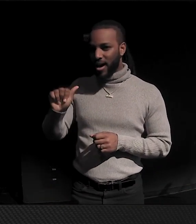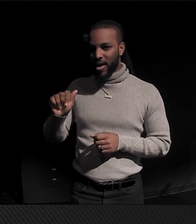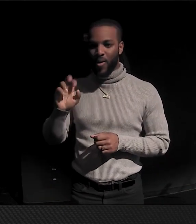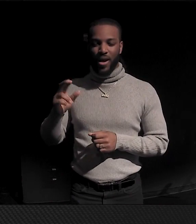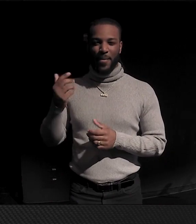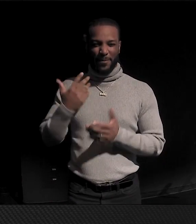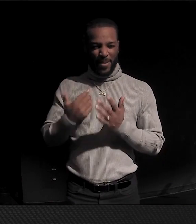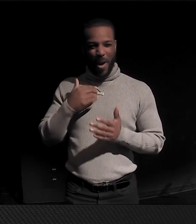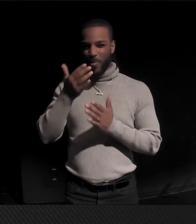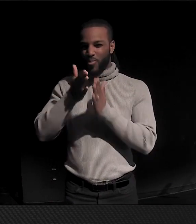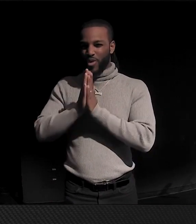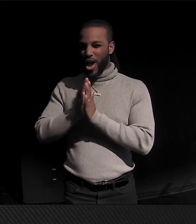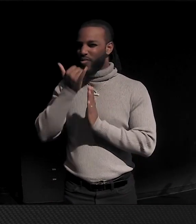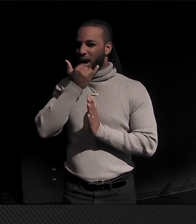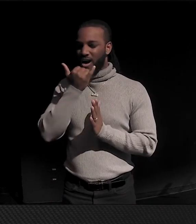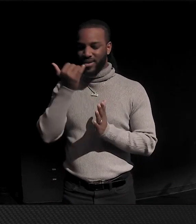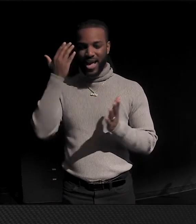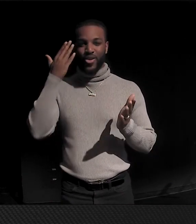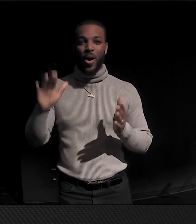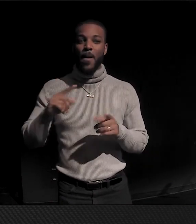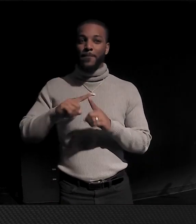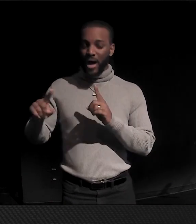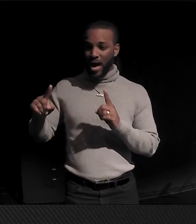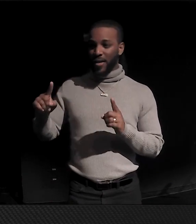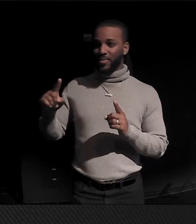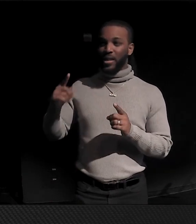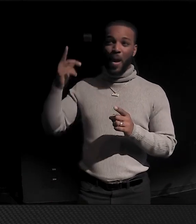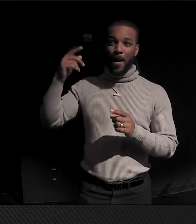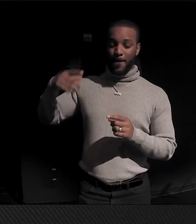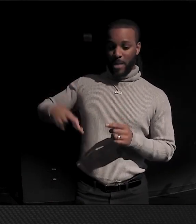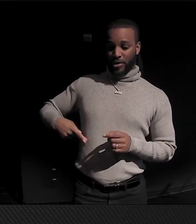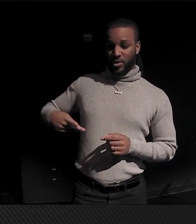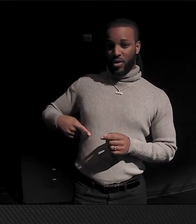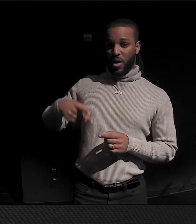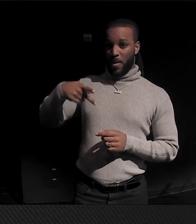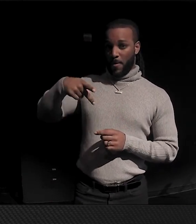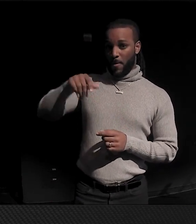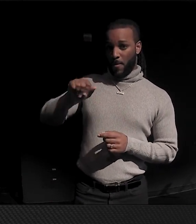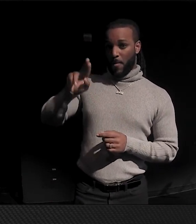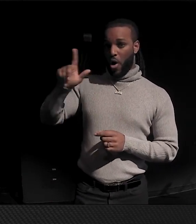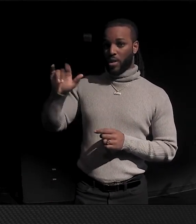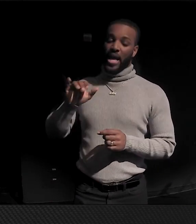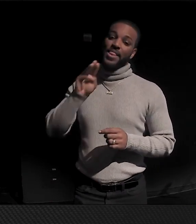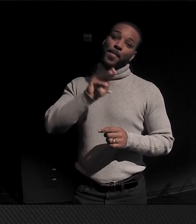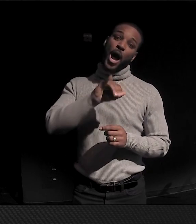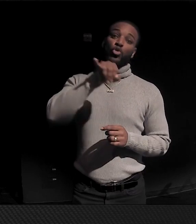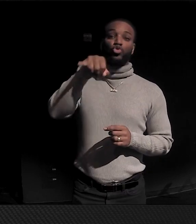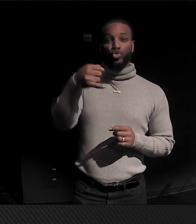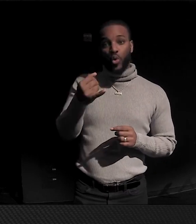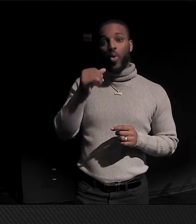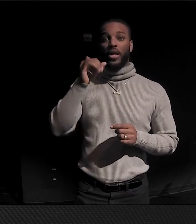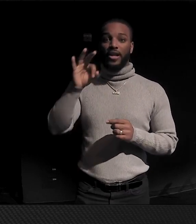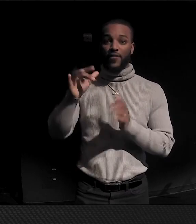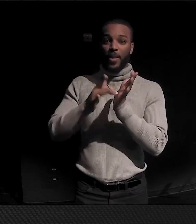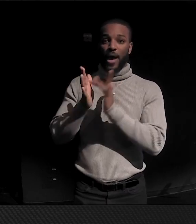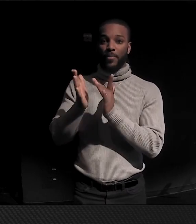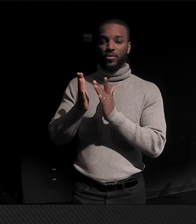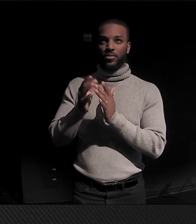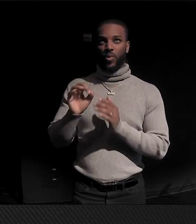The Apostle Paul, I mean the Michael Jordan of Christianity, or the LeBron James, whichever you choose.